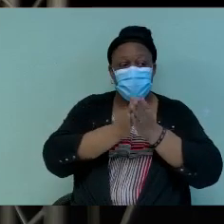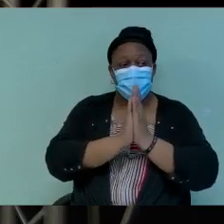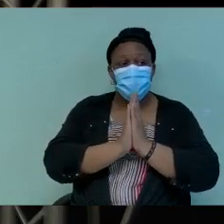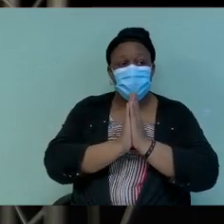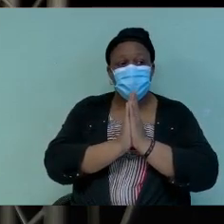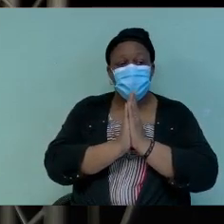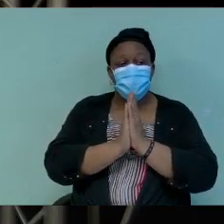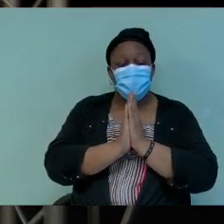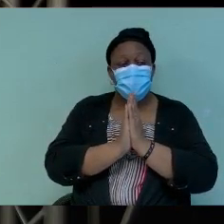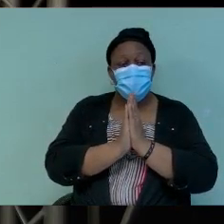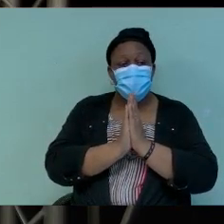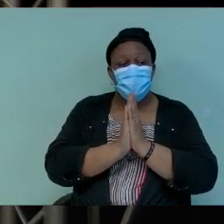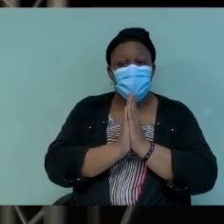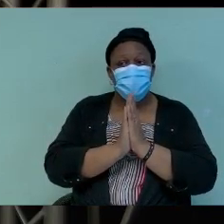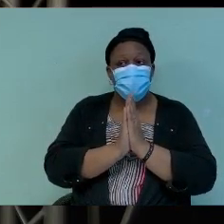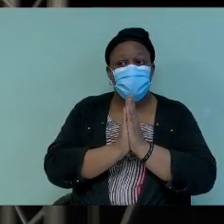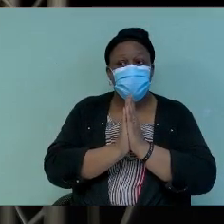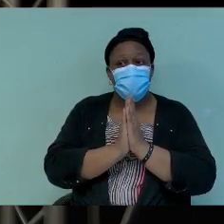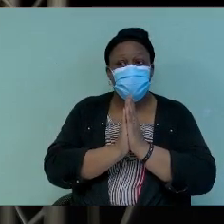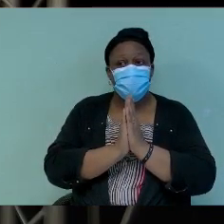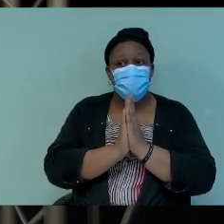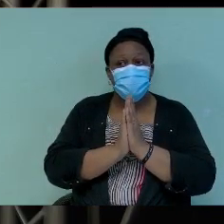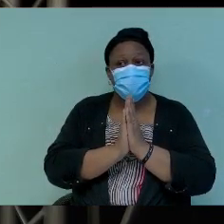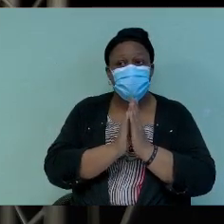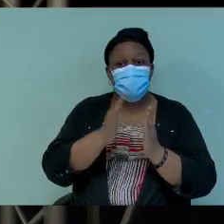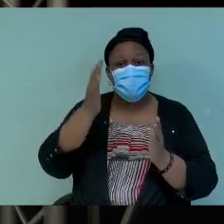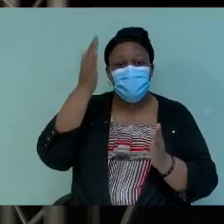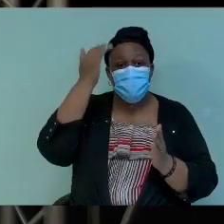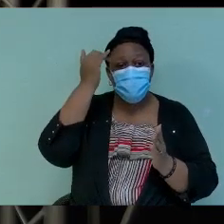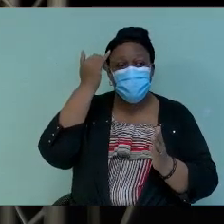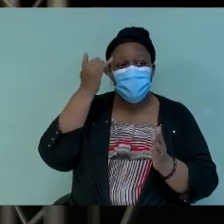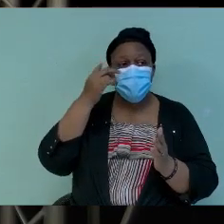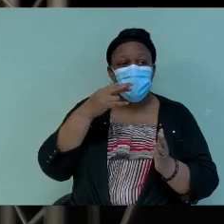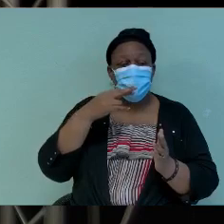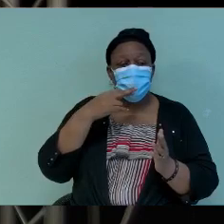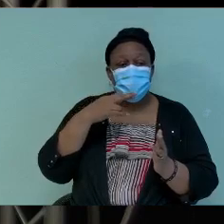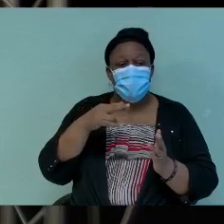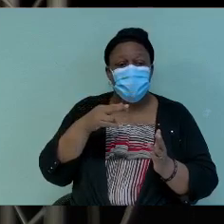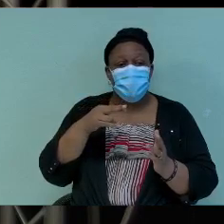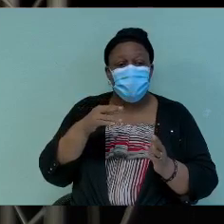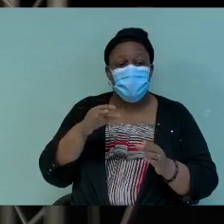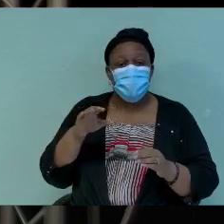Why are companies counting the lockdown days